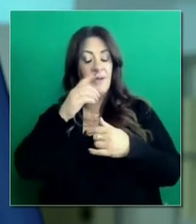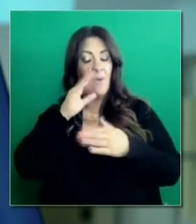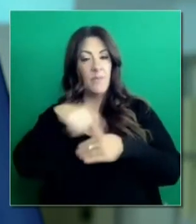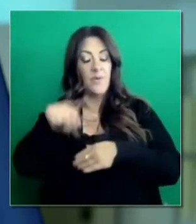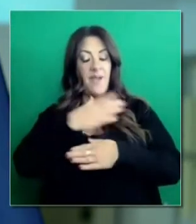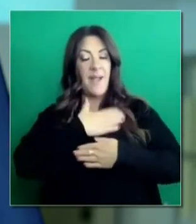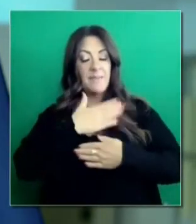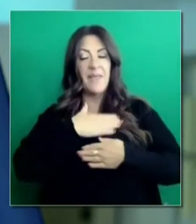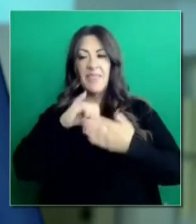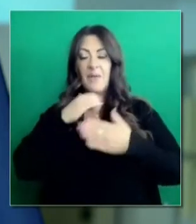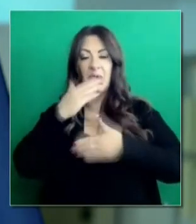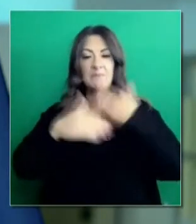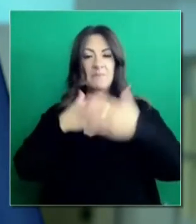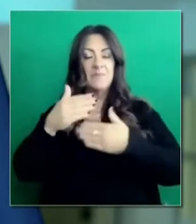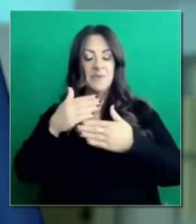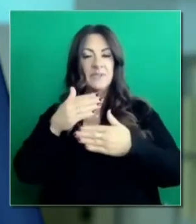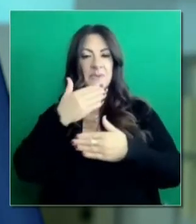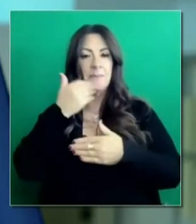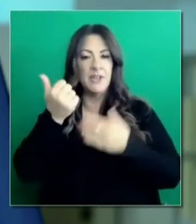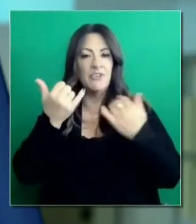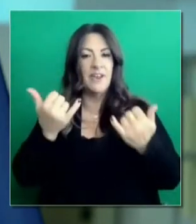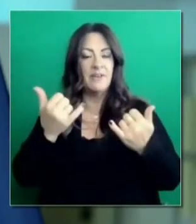Vicky Gonzalez, KPRA.